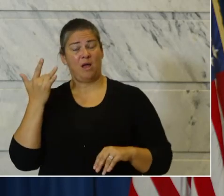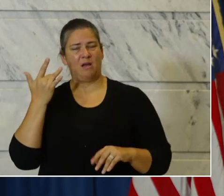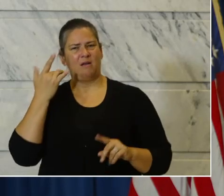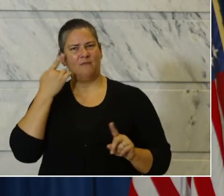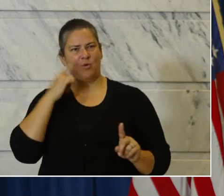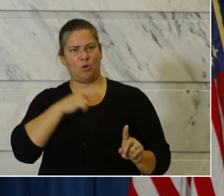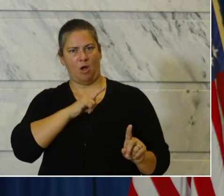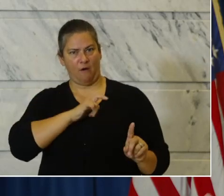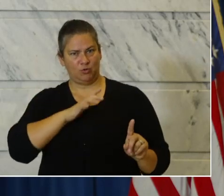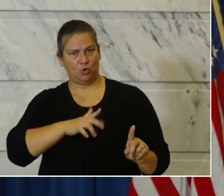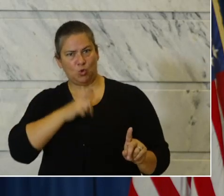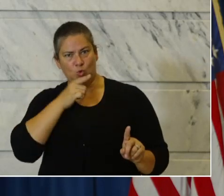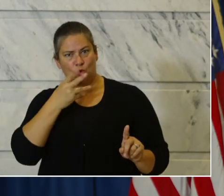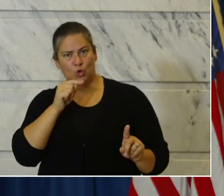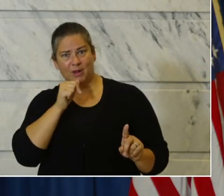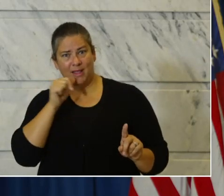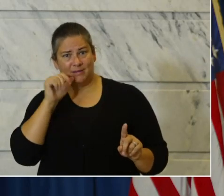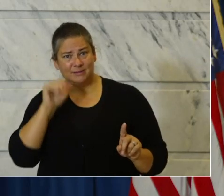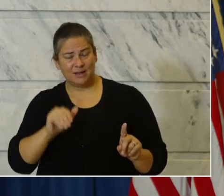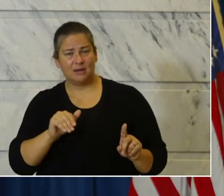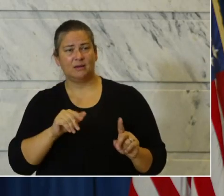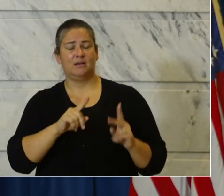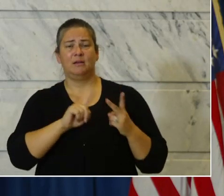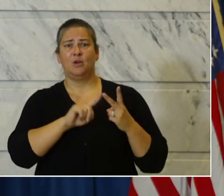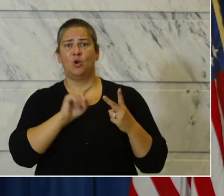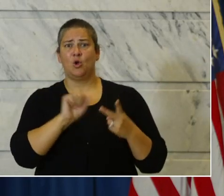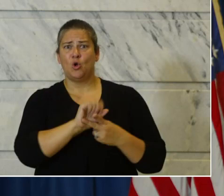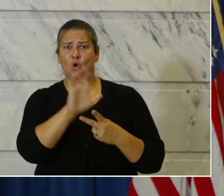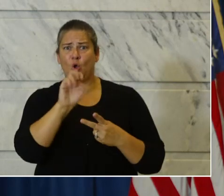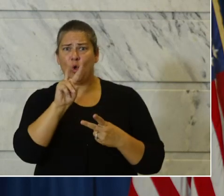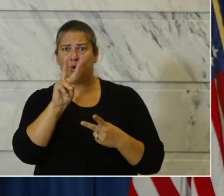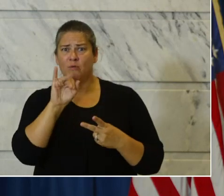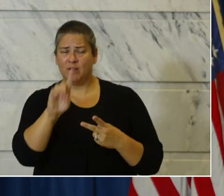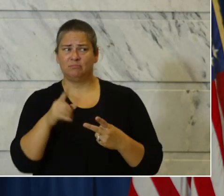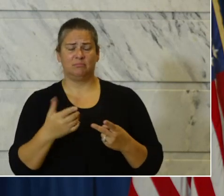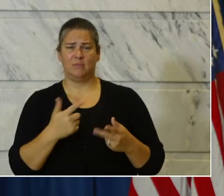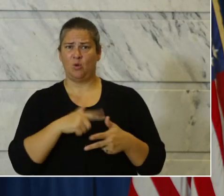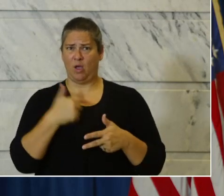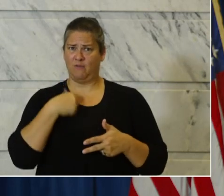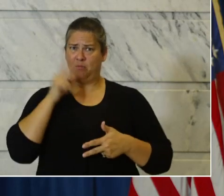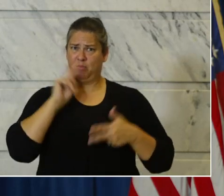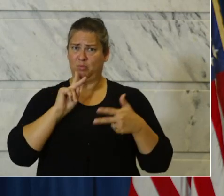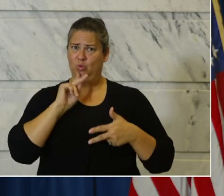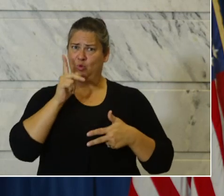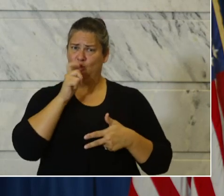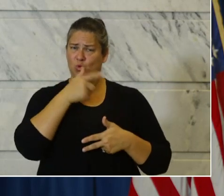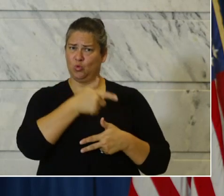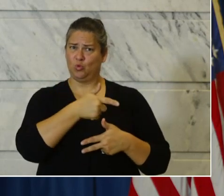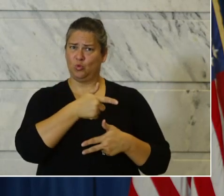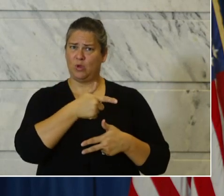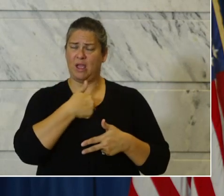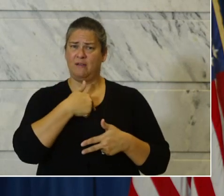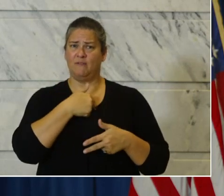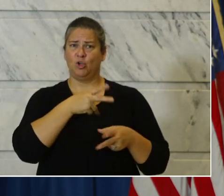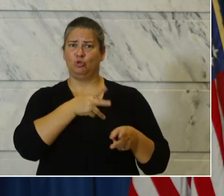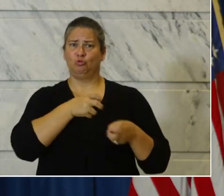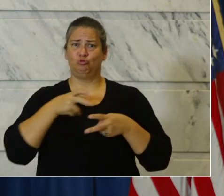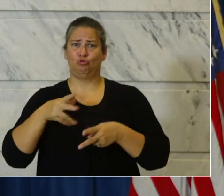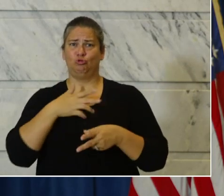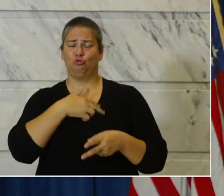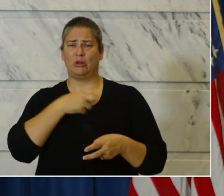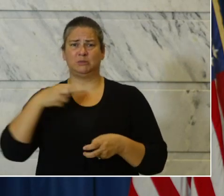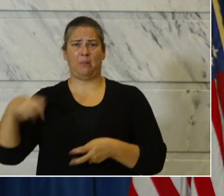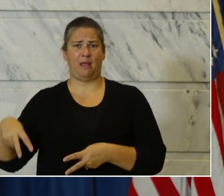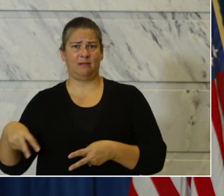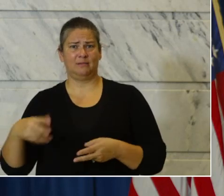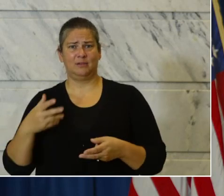the officers that were hurt last night, not only for COVID patients, but I think we also had individuals who were going through transplants that weren't going to be able to get it